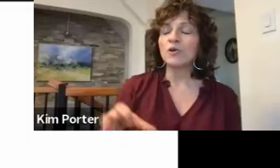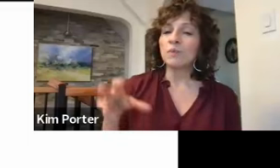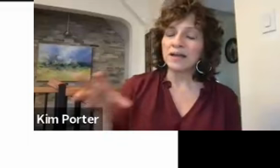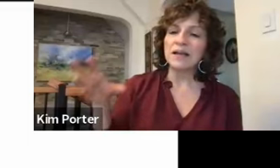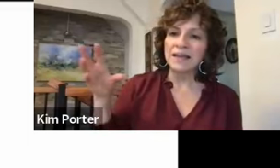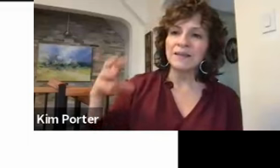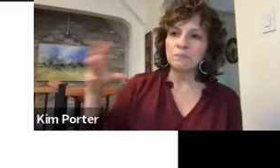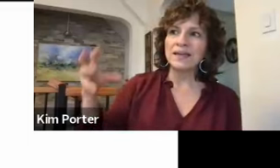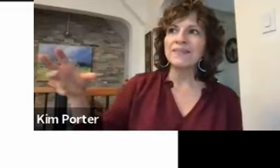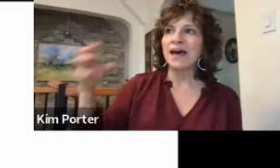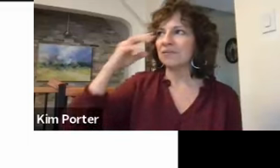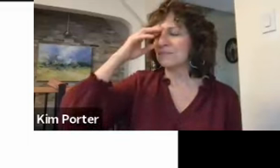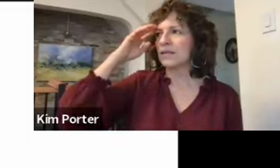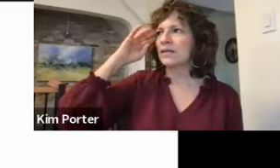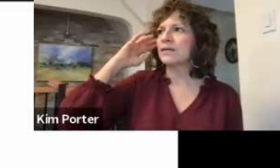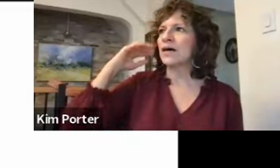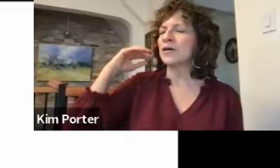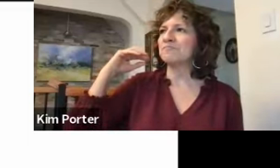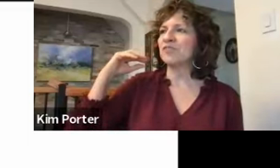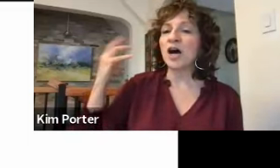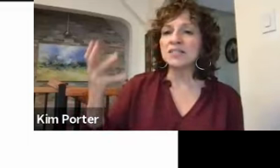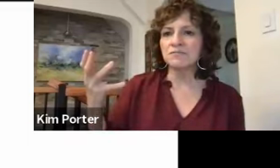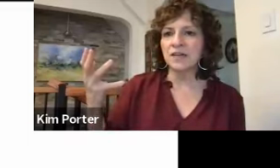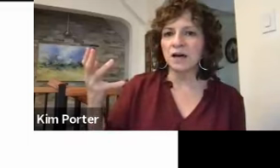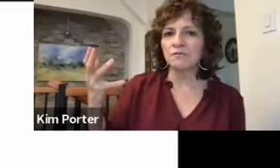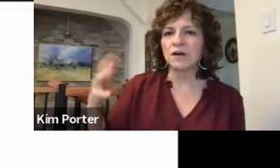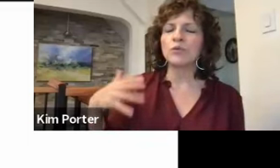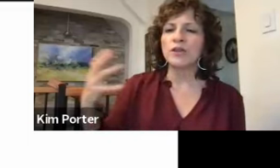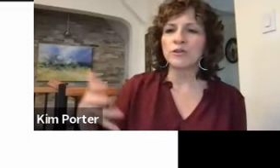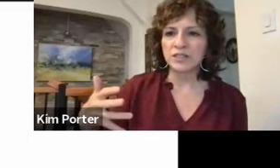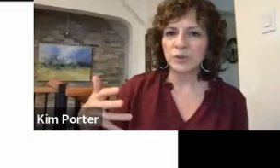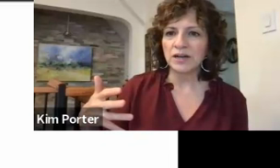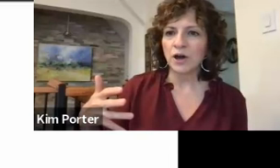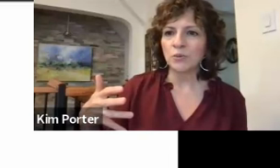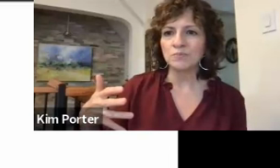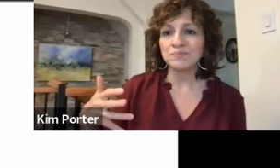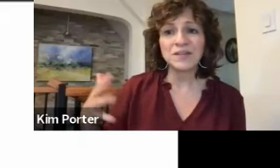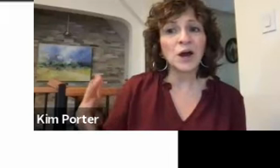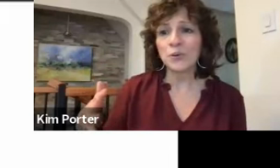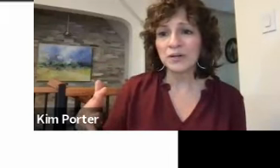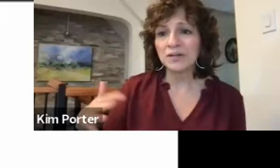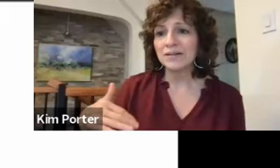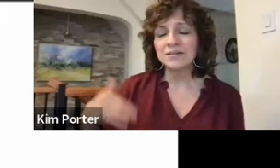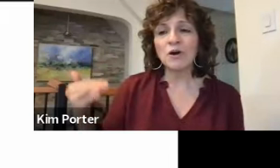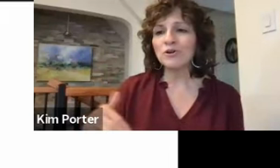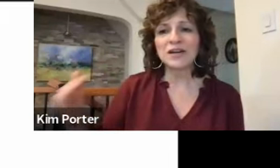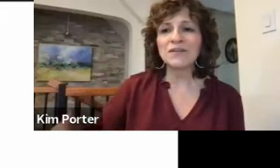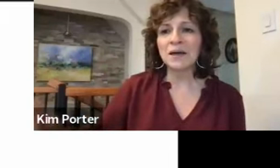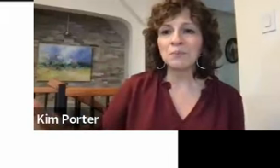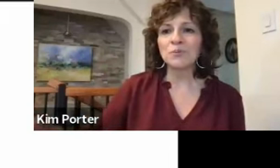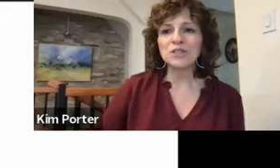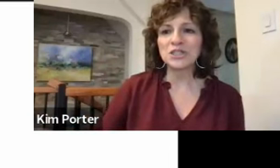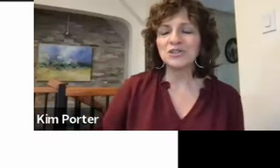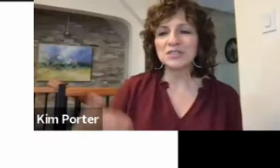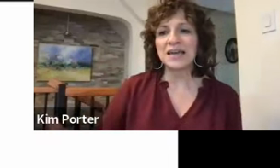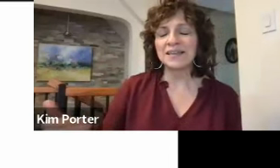parents who might be in that philosophy of, I'd rather they do it at home. No, you're giving